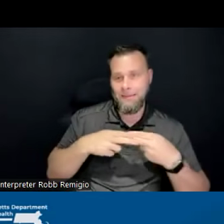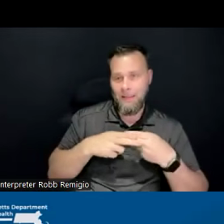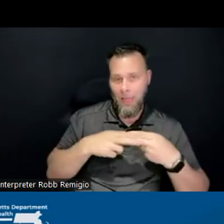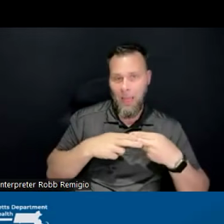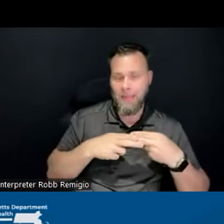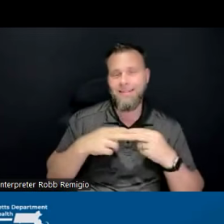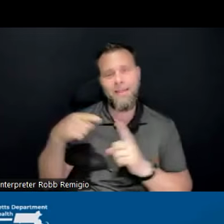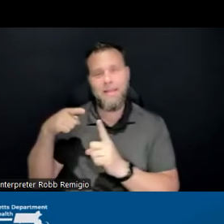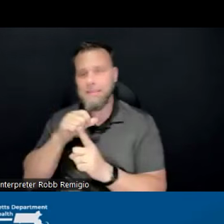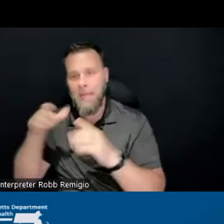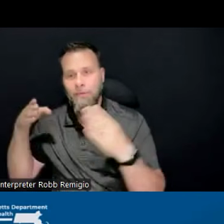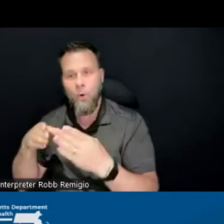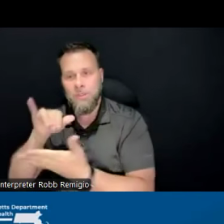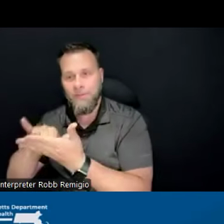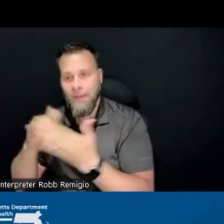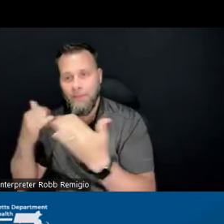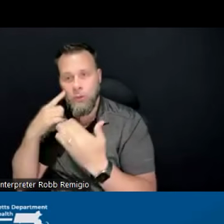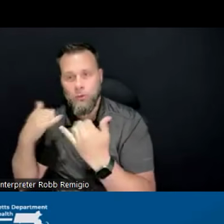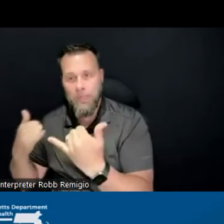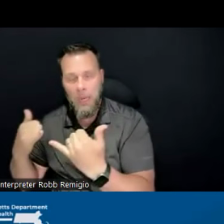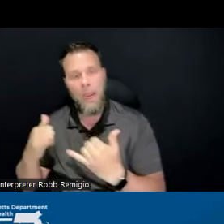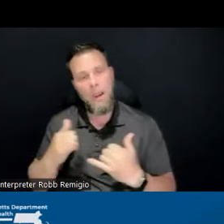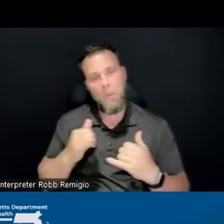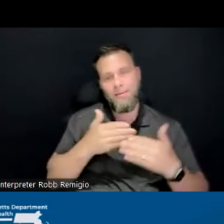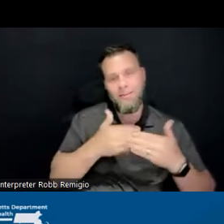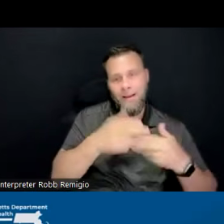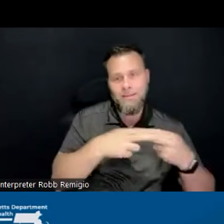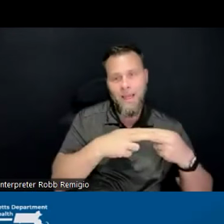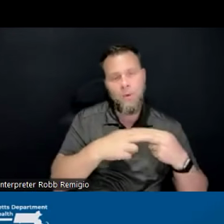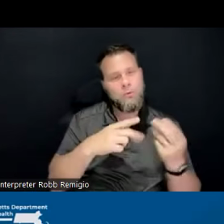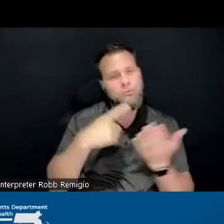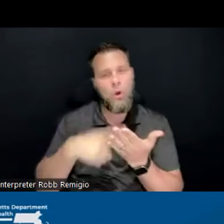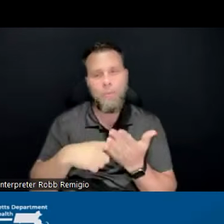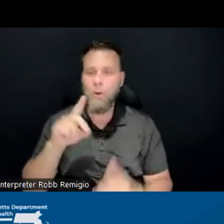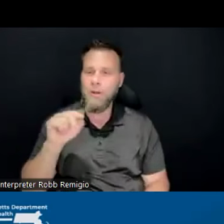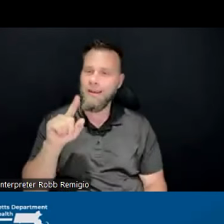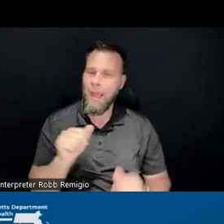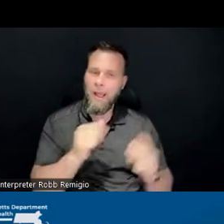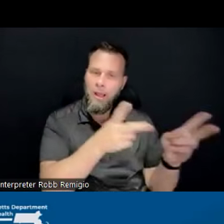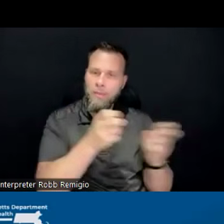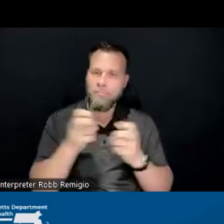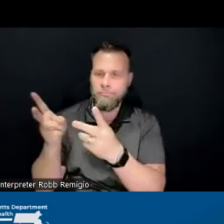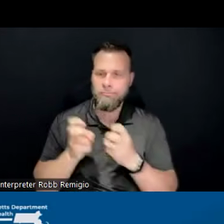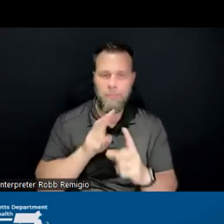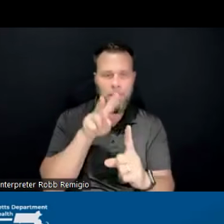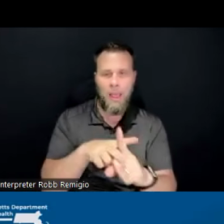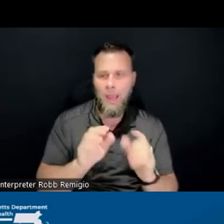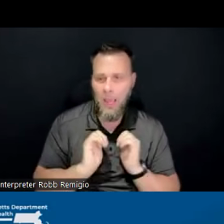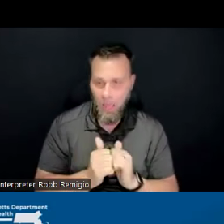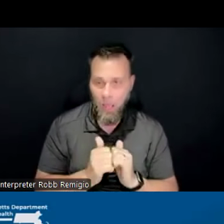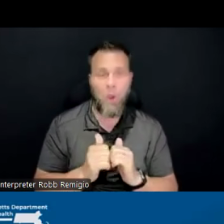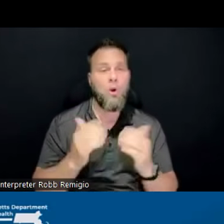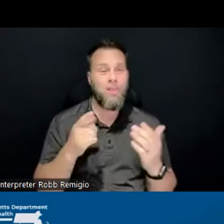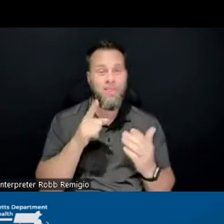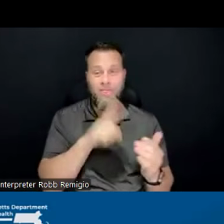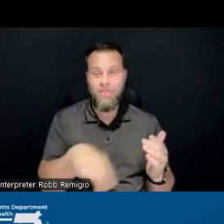webinar, and talk a little bit more about how it is that we use the data. This is a framework created by the Public Health